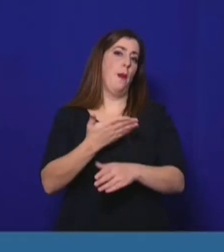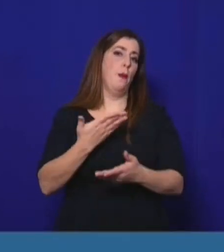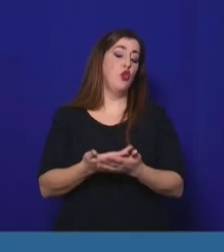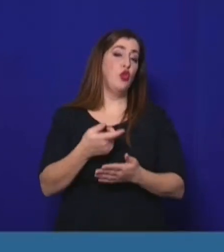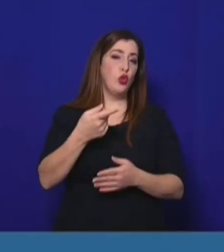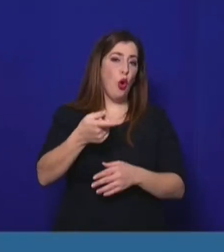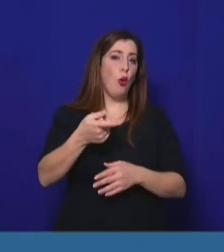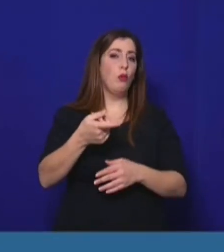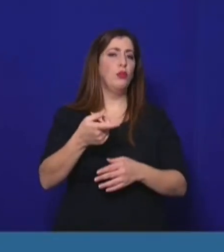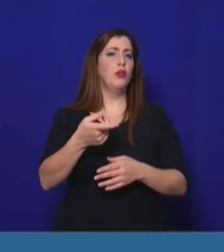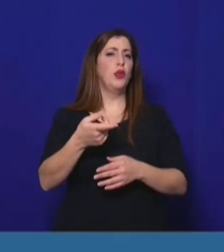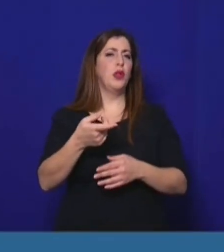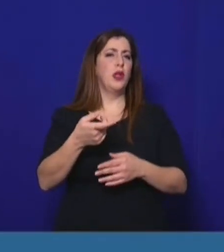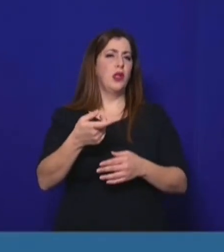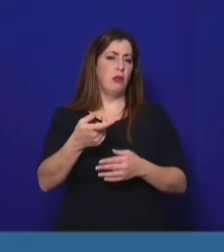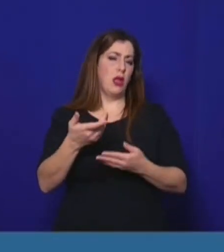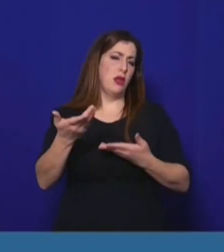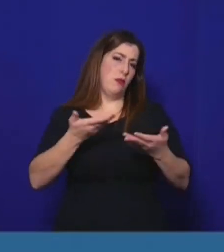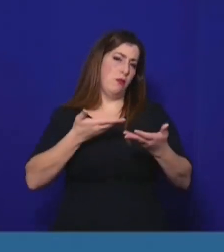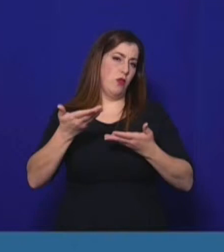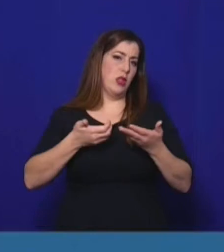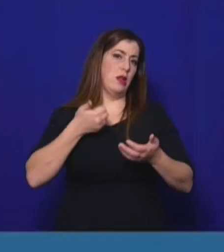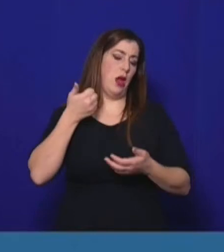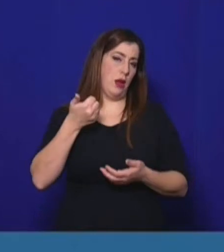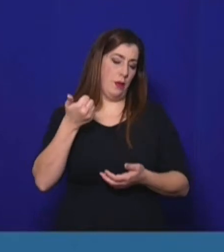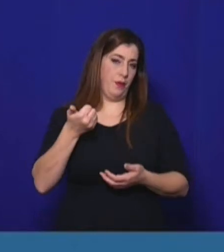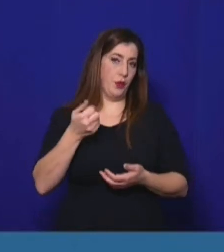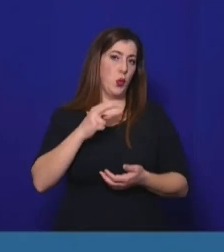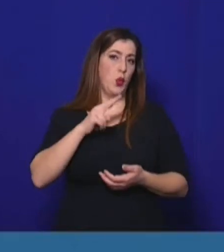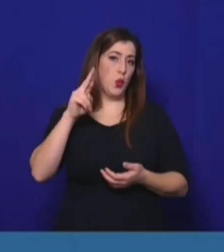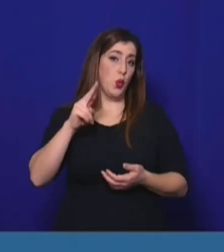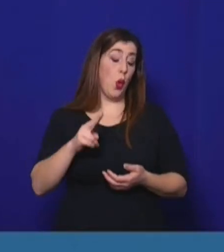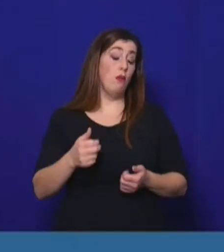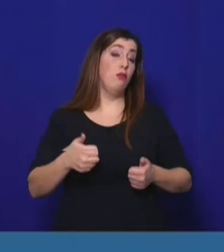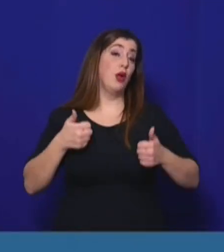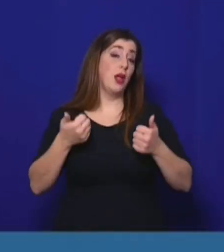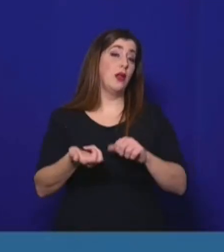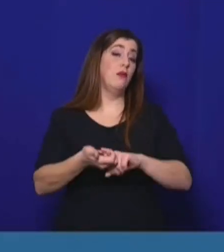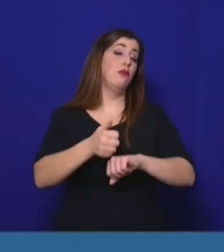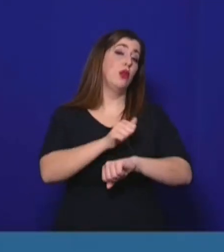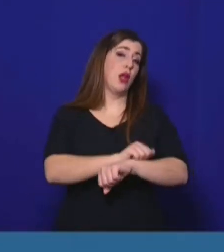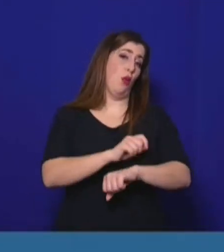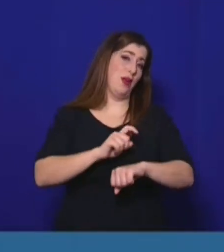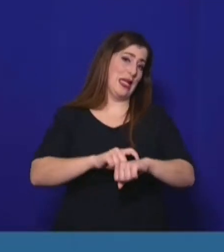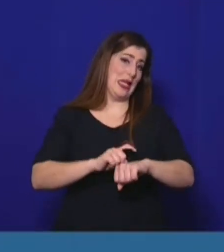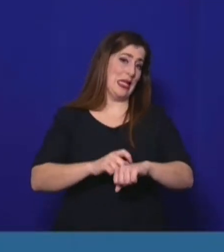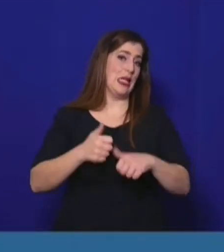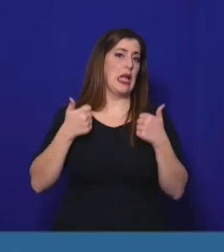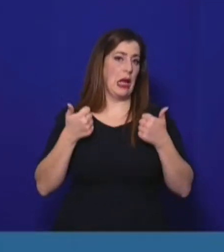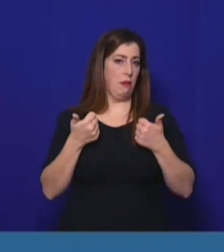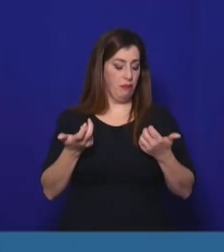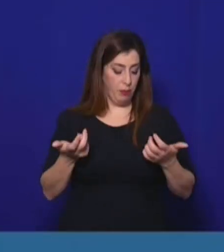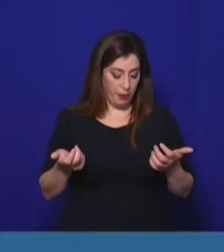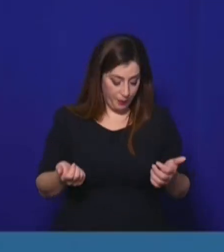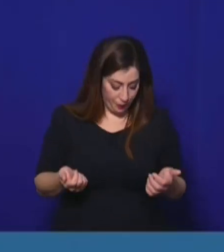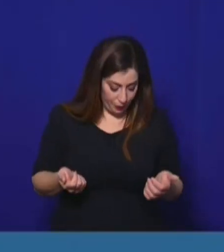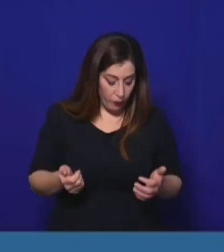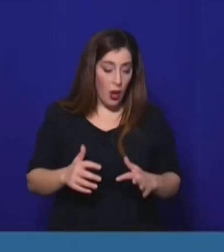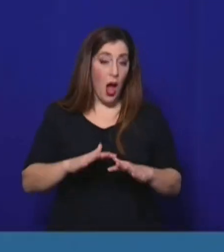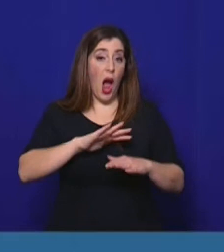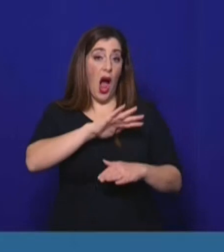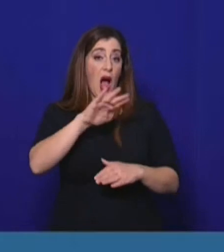ukoll u li wkoll tibbukjaw fil-ħin li huwa opportuna li ftakru li aħna dejjem nagħtu priorità lil dawk in-nies li